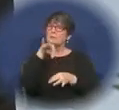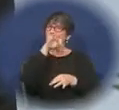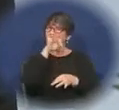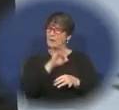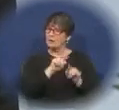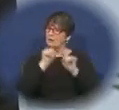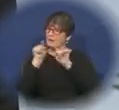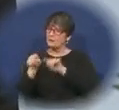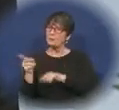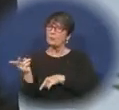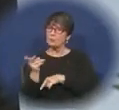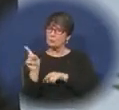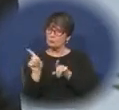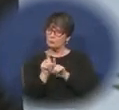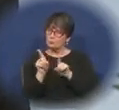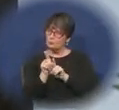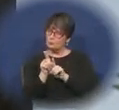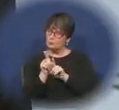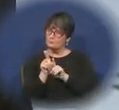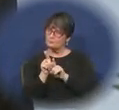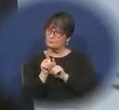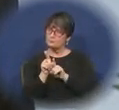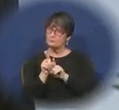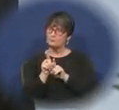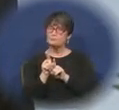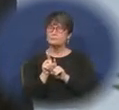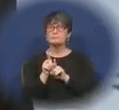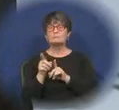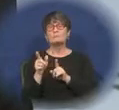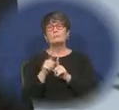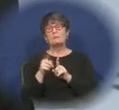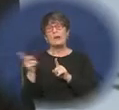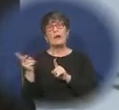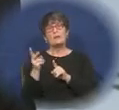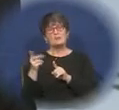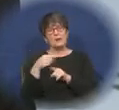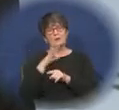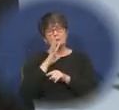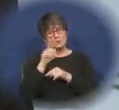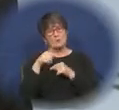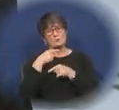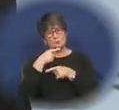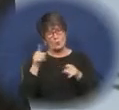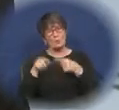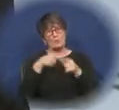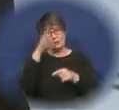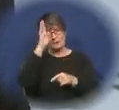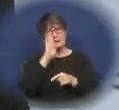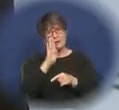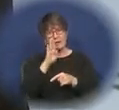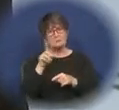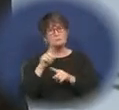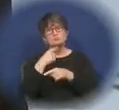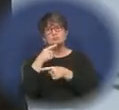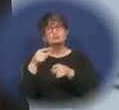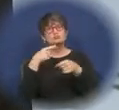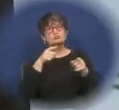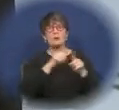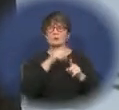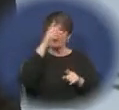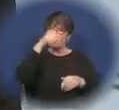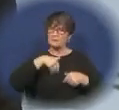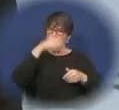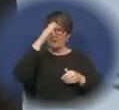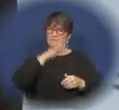to rest on them also, and they prophesied in the camp. So when a young